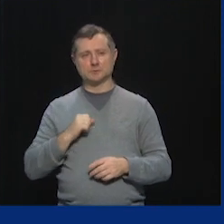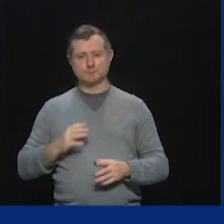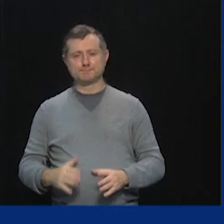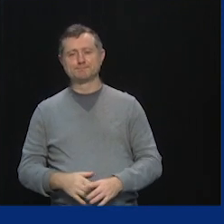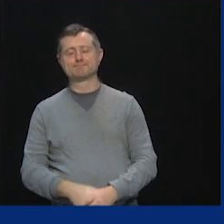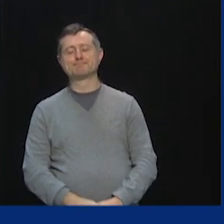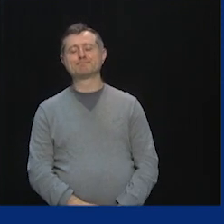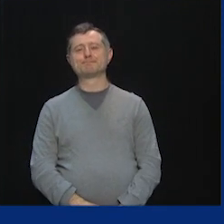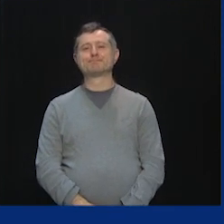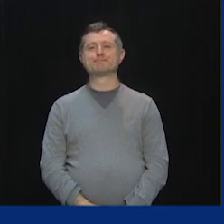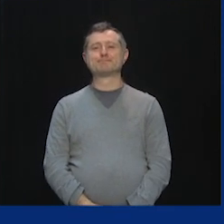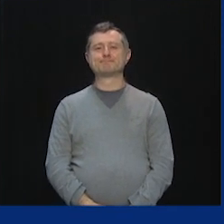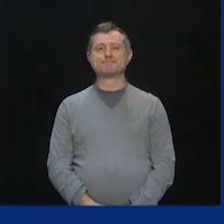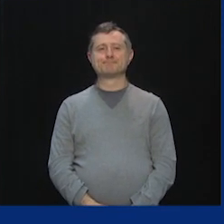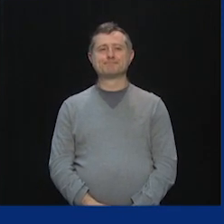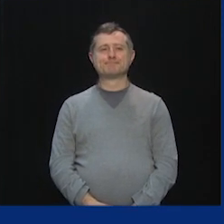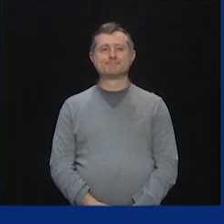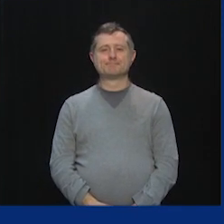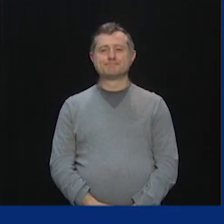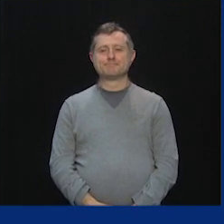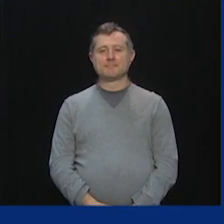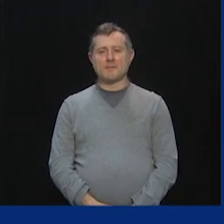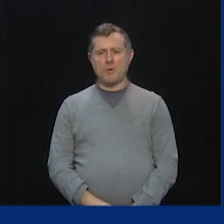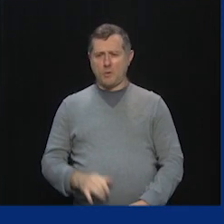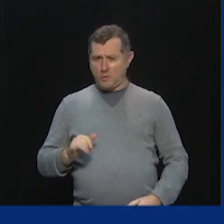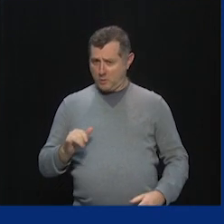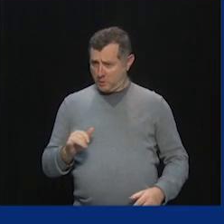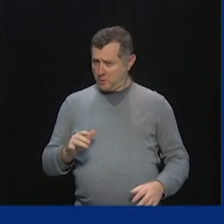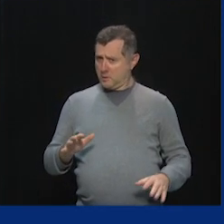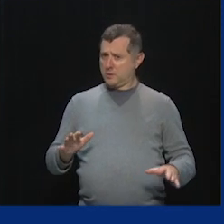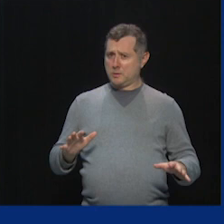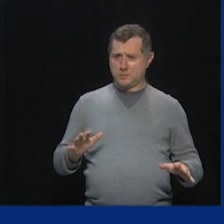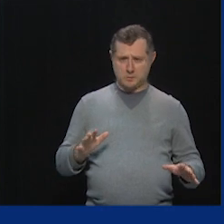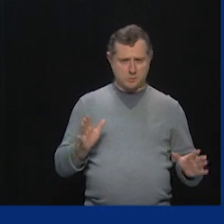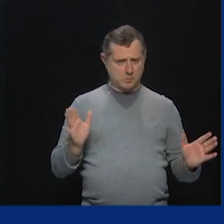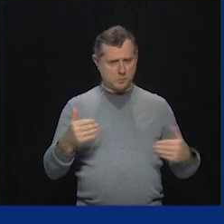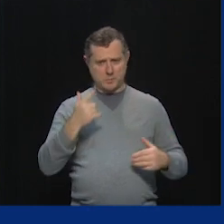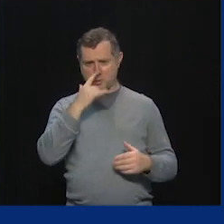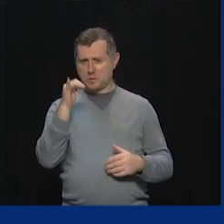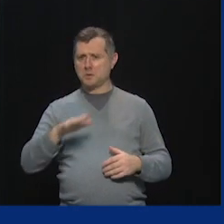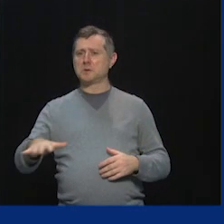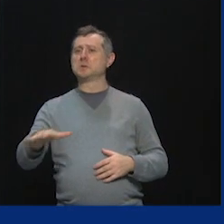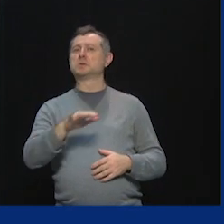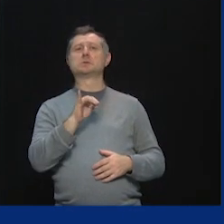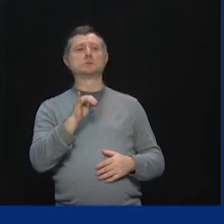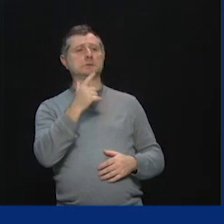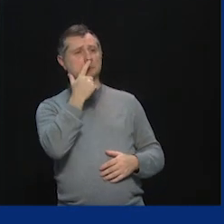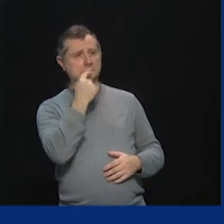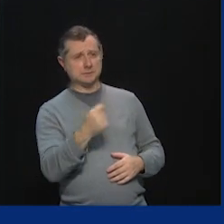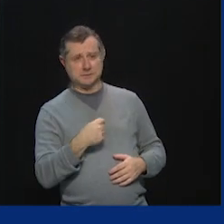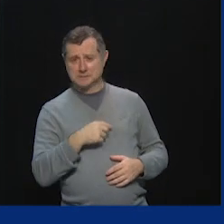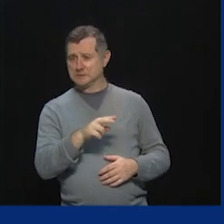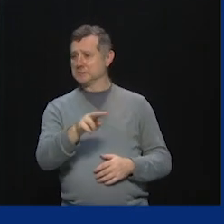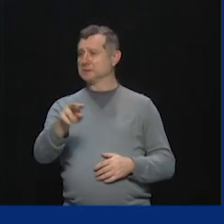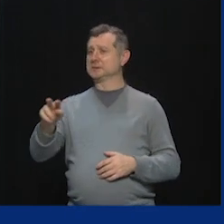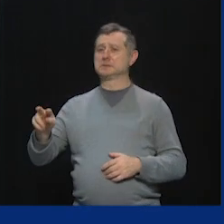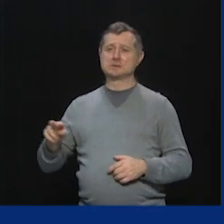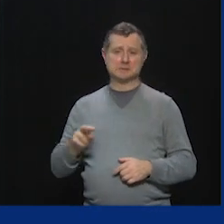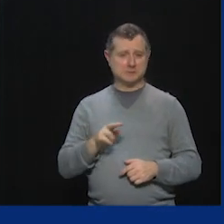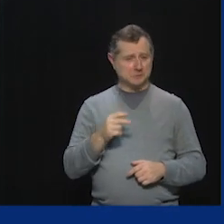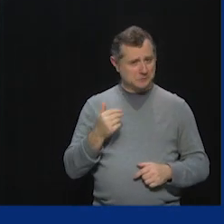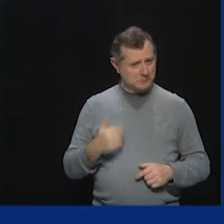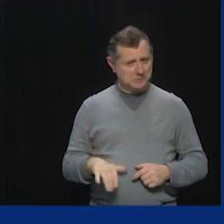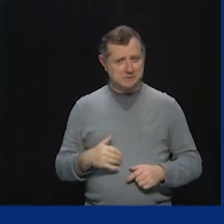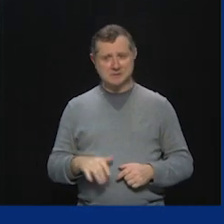So this is what this room looks like. What a refreshing change to have a governor that actually seeks the input of others and